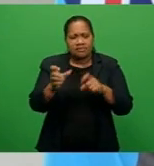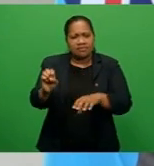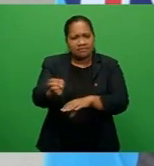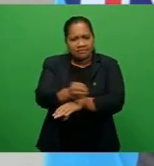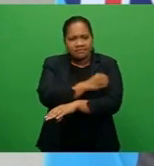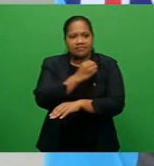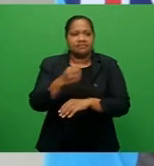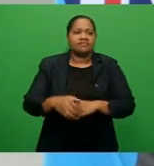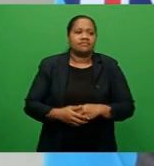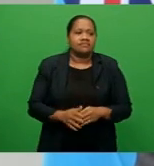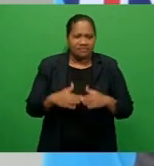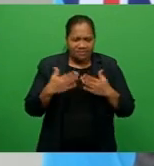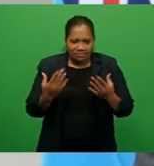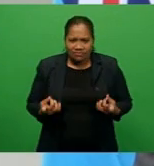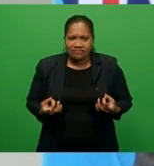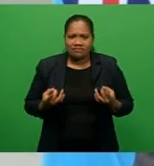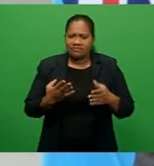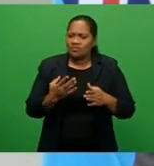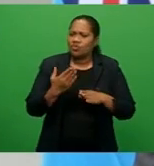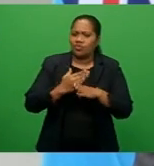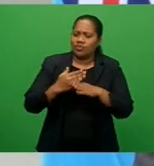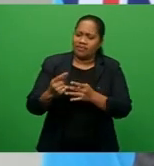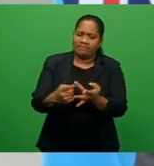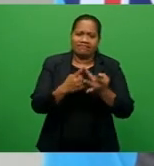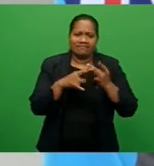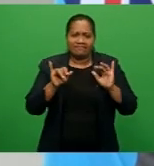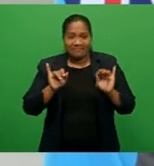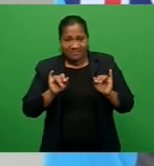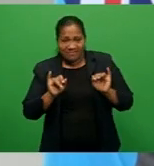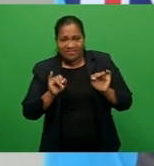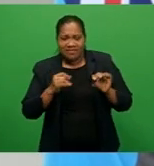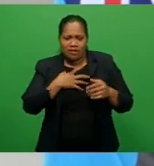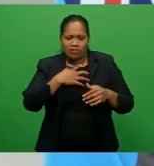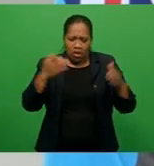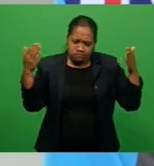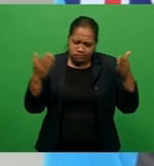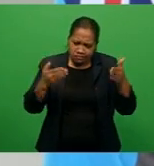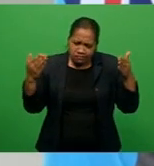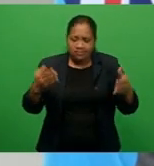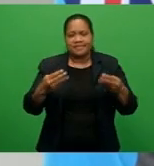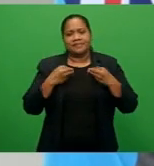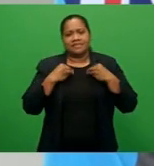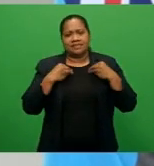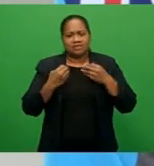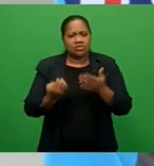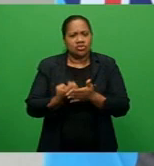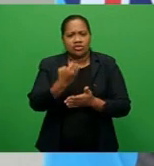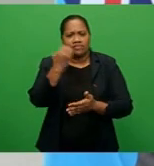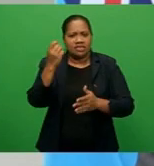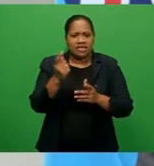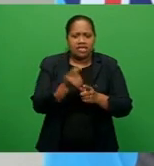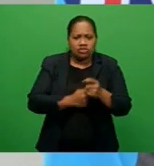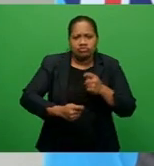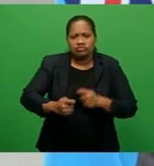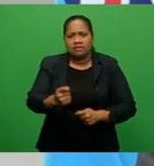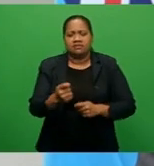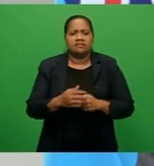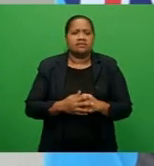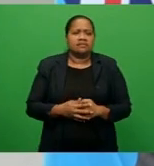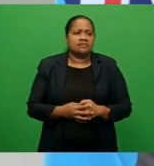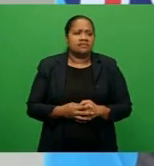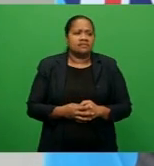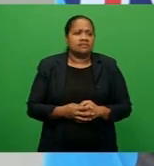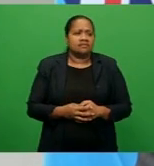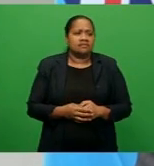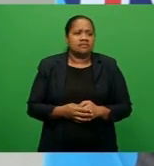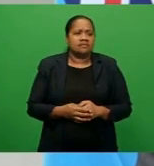ready to work on other issues and put more emphasis on business, economy and trade, and on defense